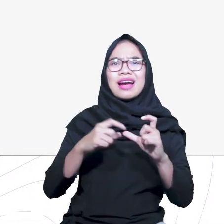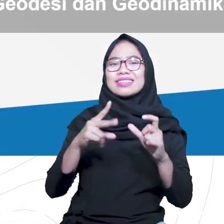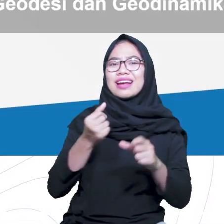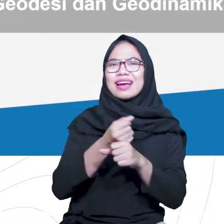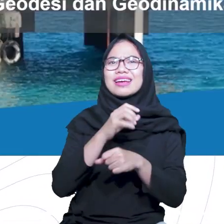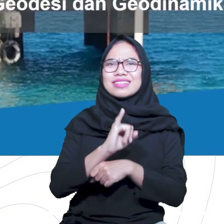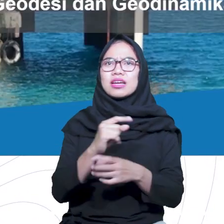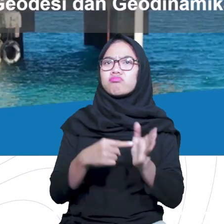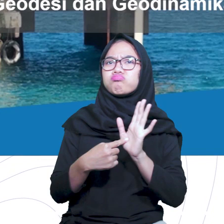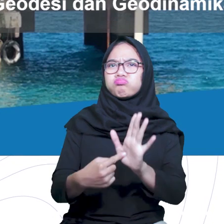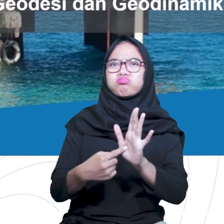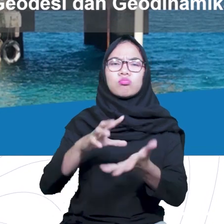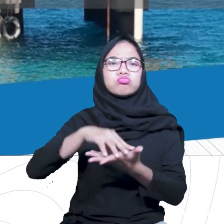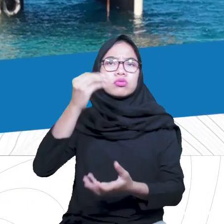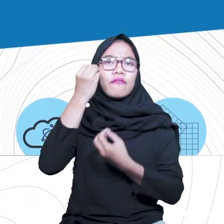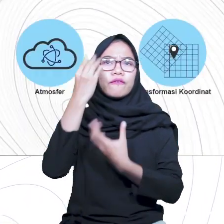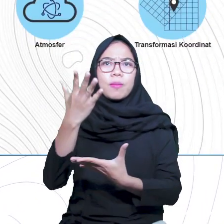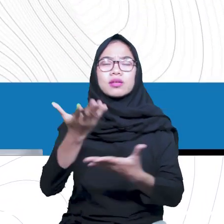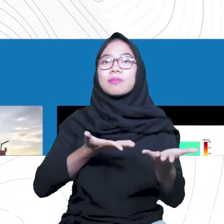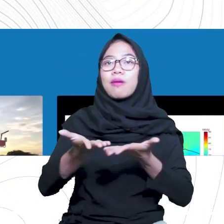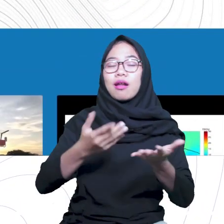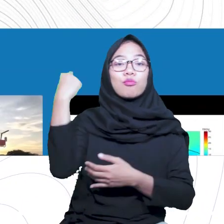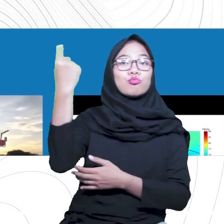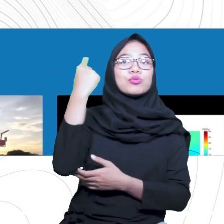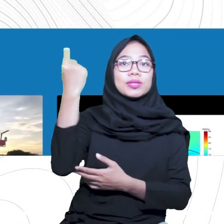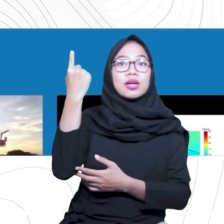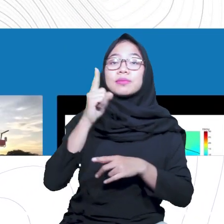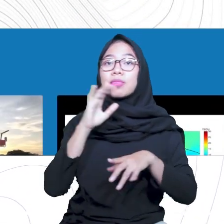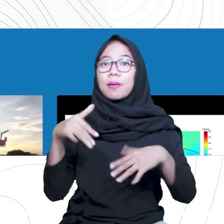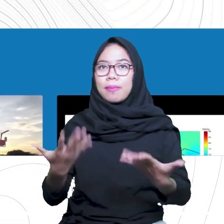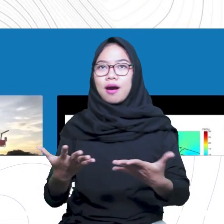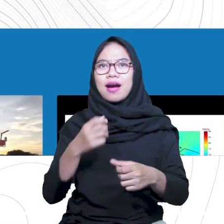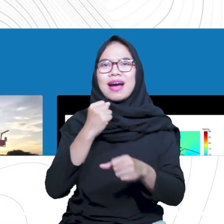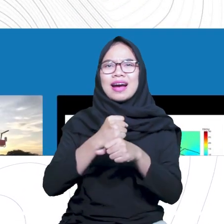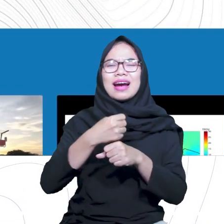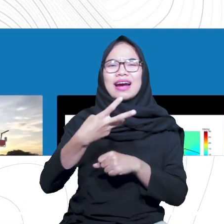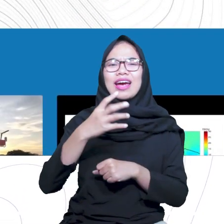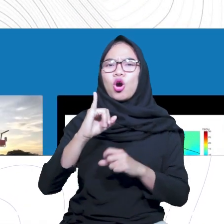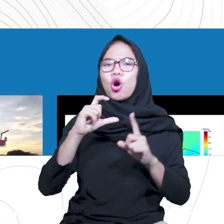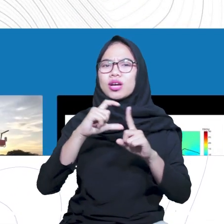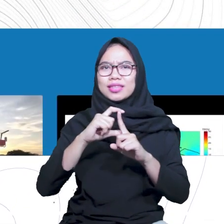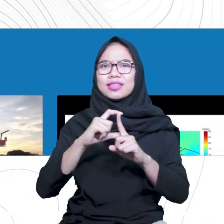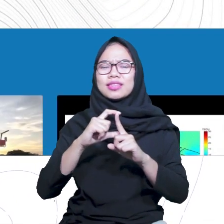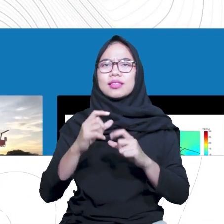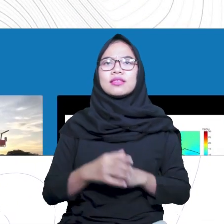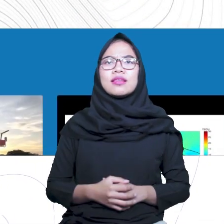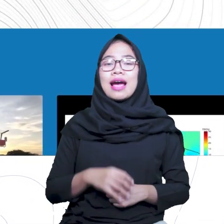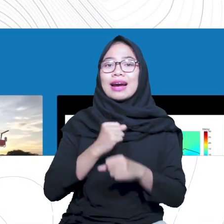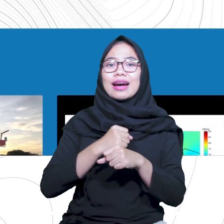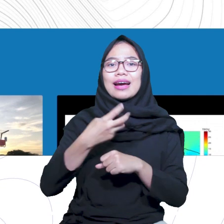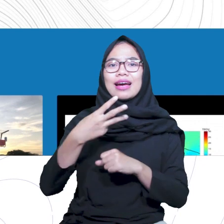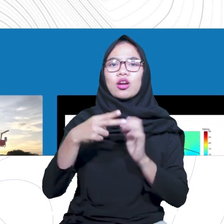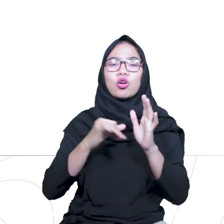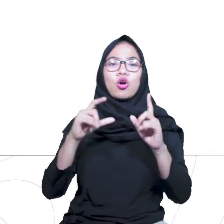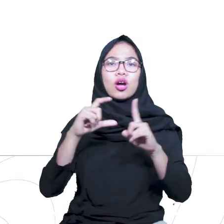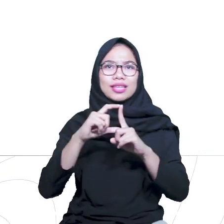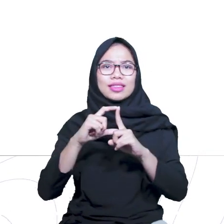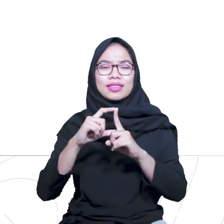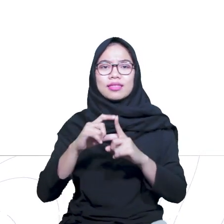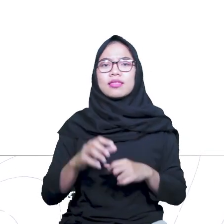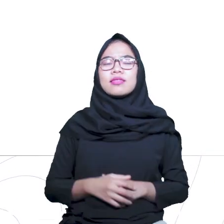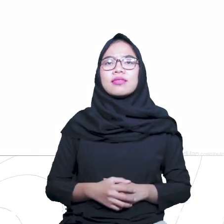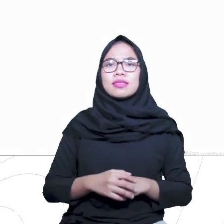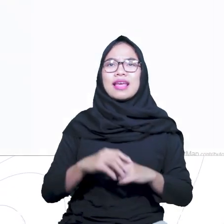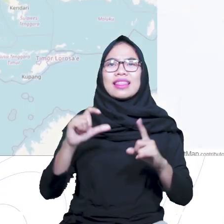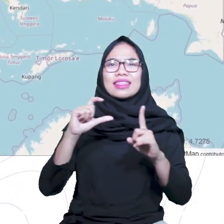SRGI 2013 provides a variety of public service information, from geodetic control network, geoid